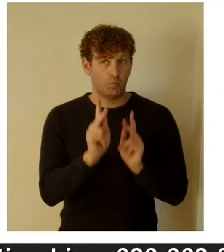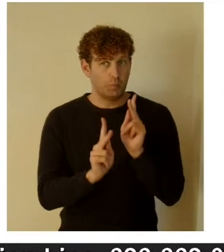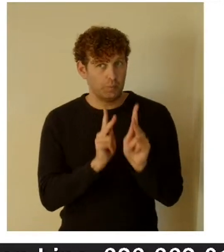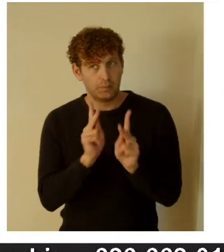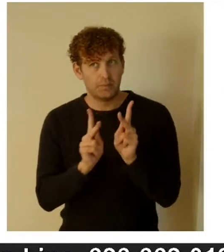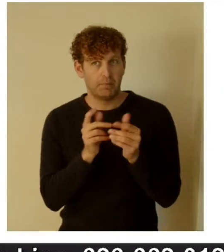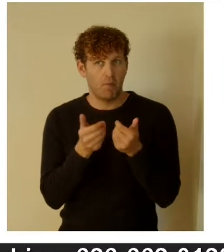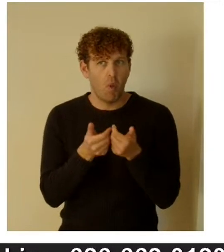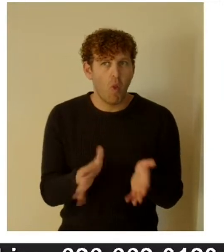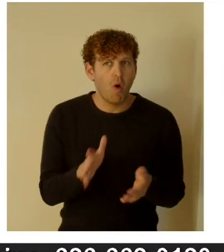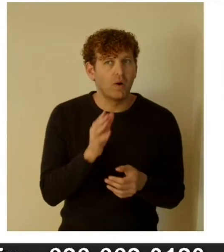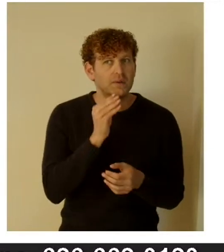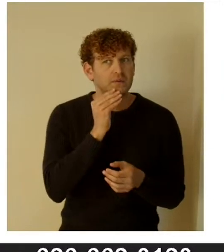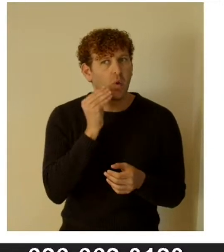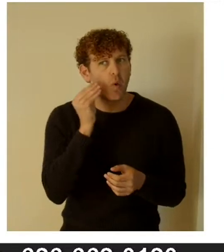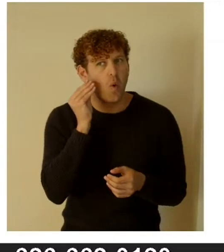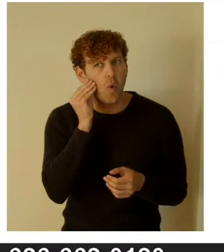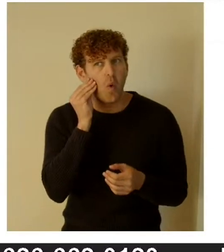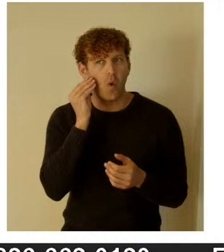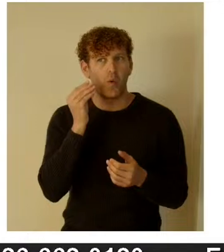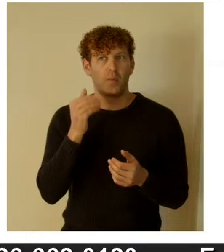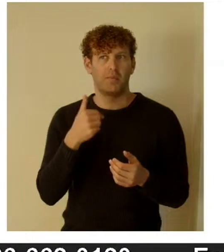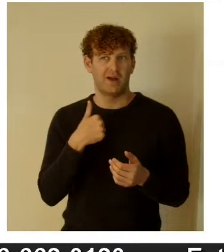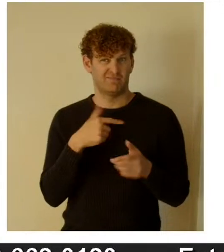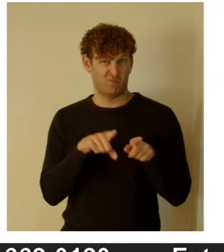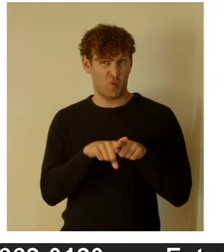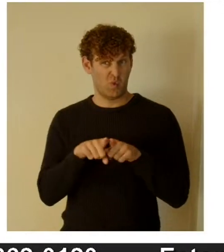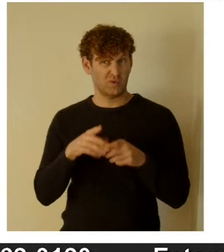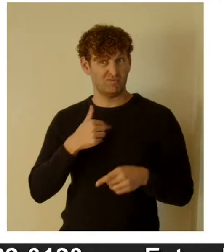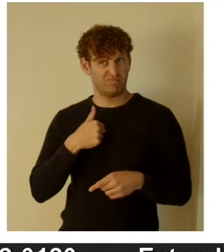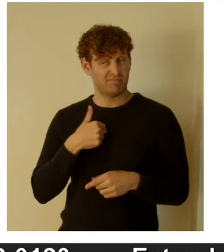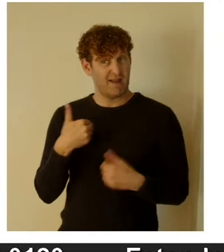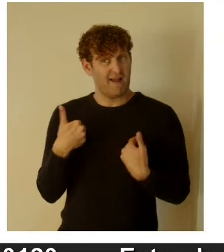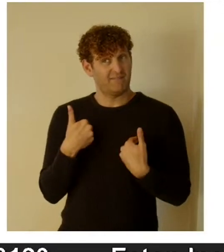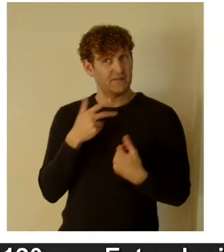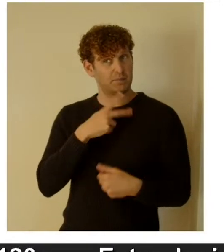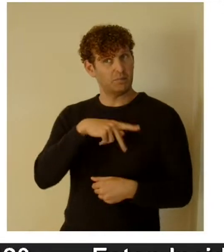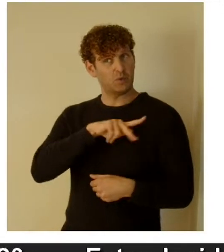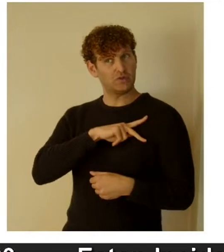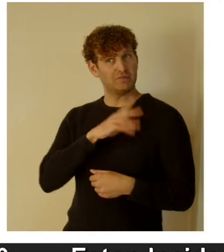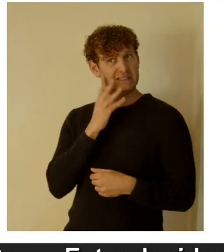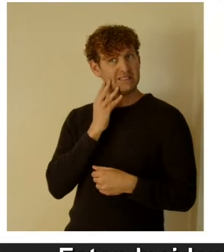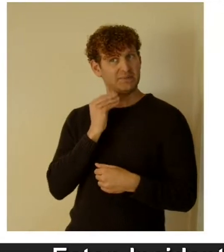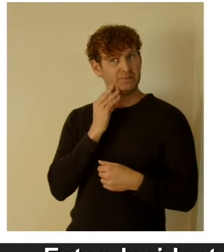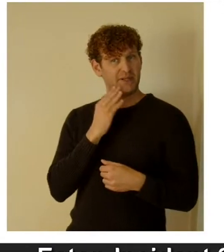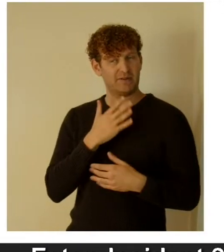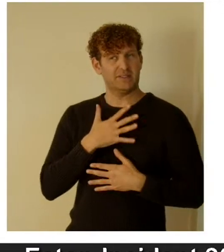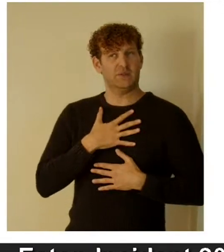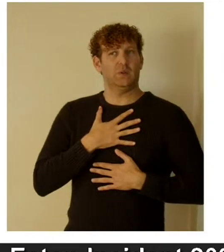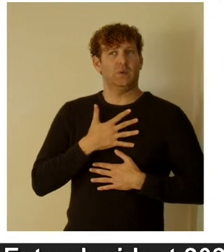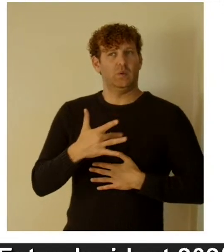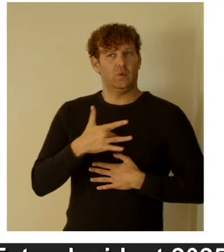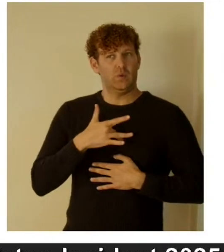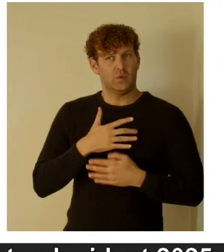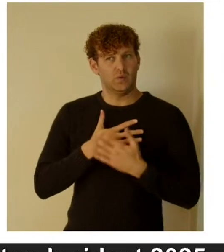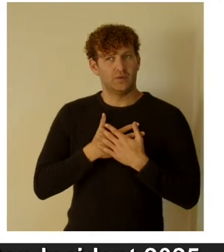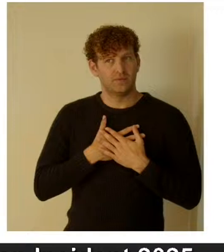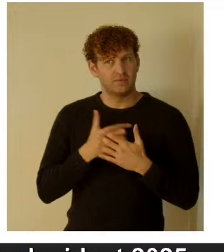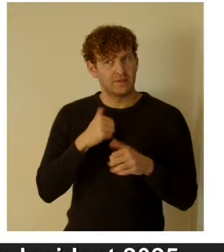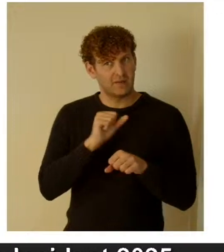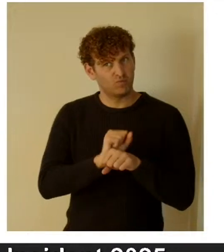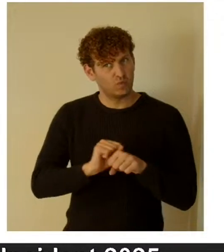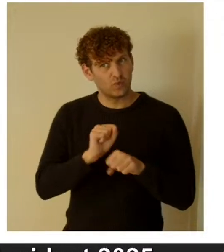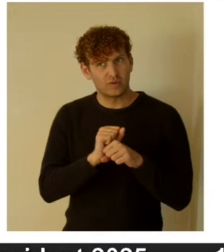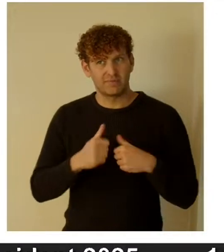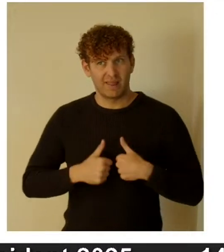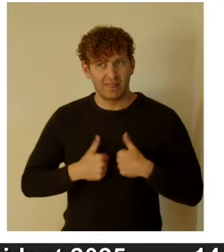personal experience in this as well, so it's kind of personal at home, but also in my work life, and it's my pleasure to